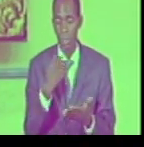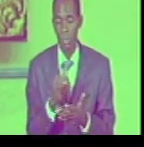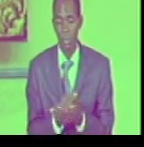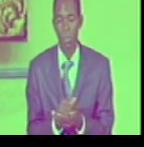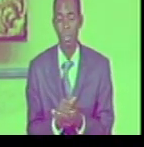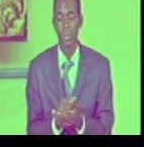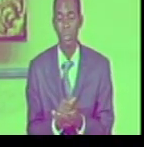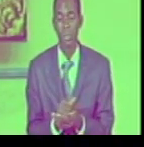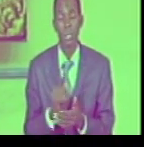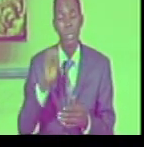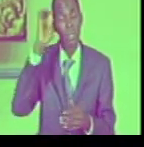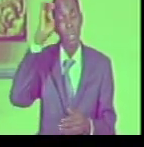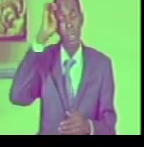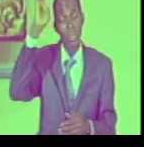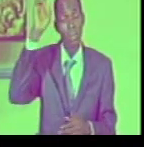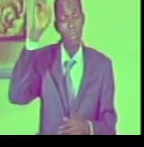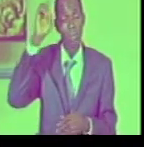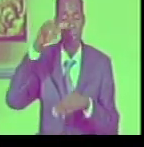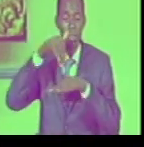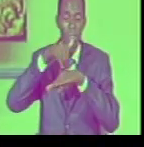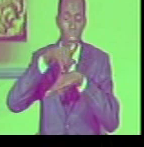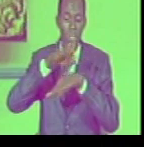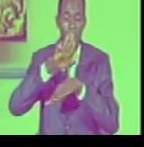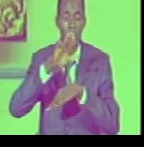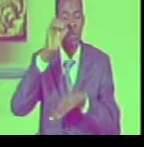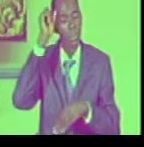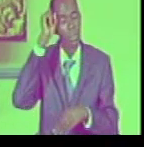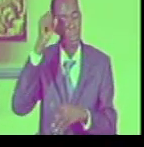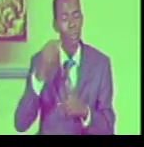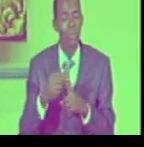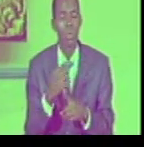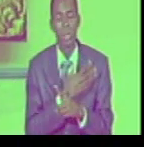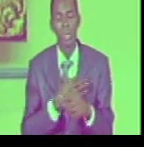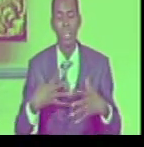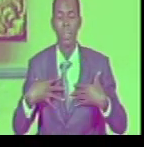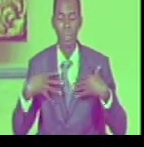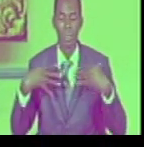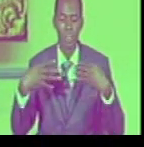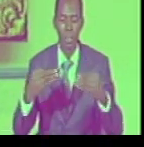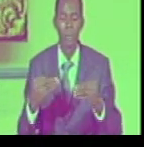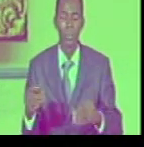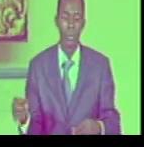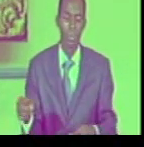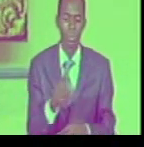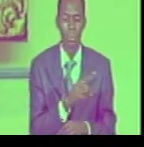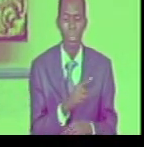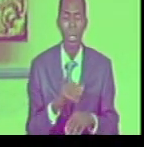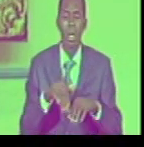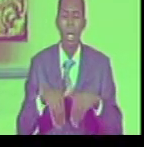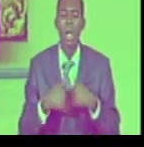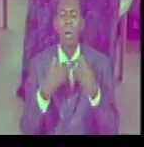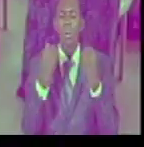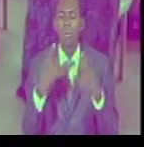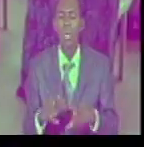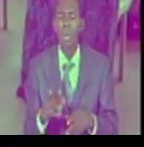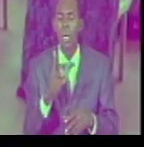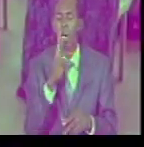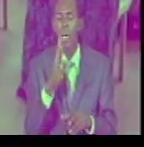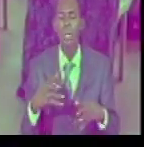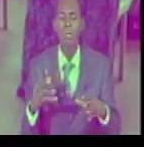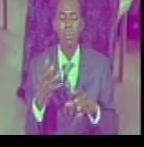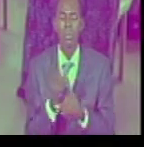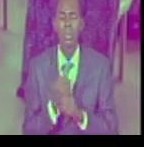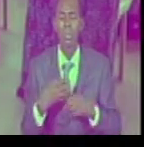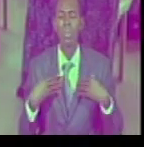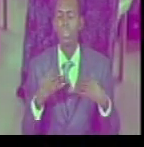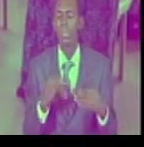he sent his word and healed them. How many of us are partakers of the healing? You receive. Let me